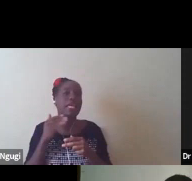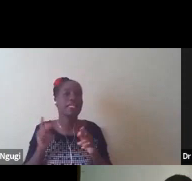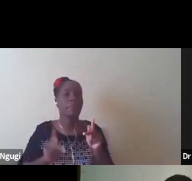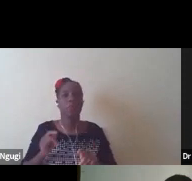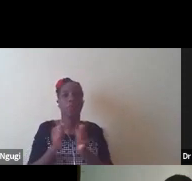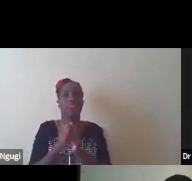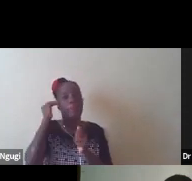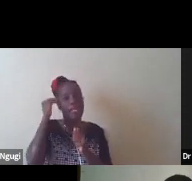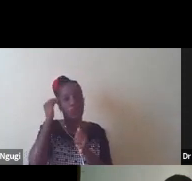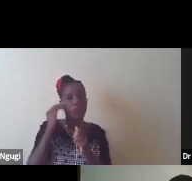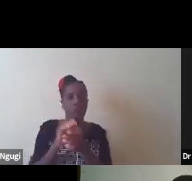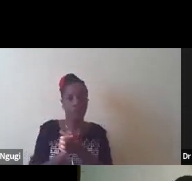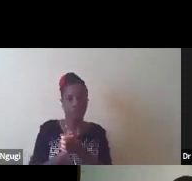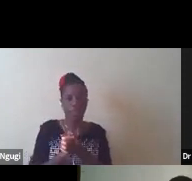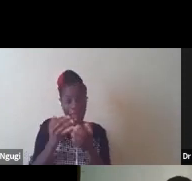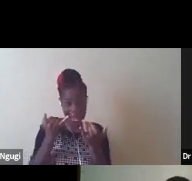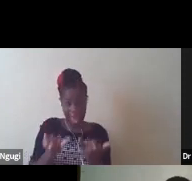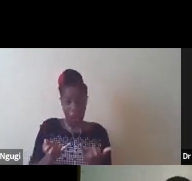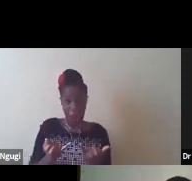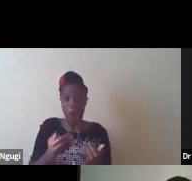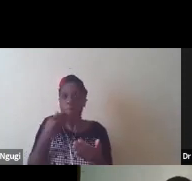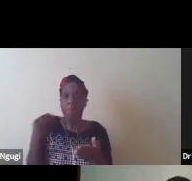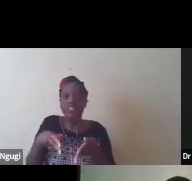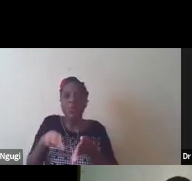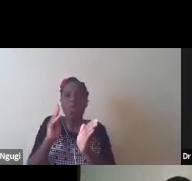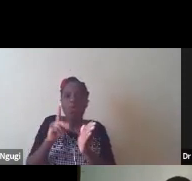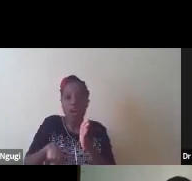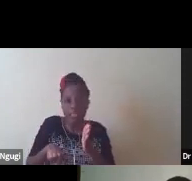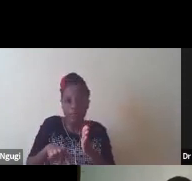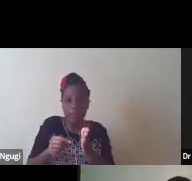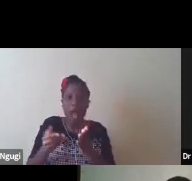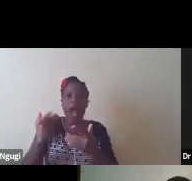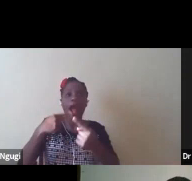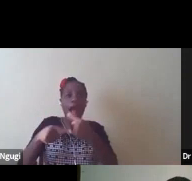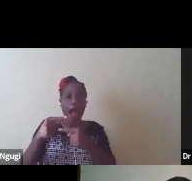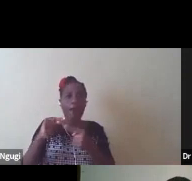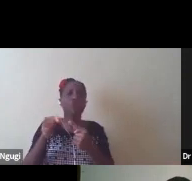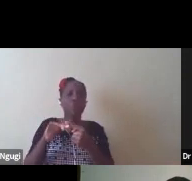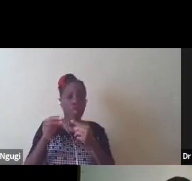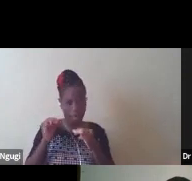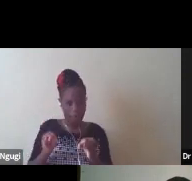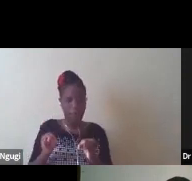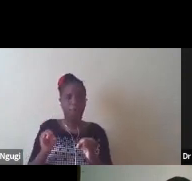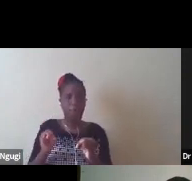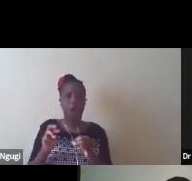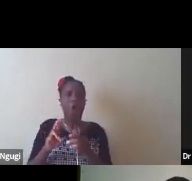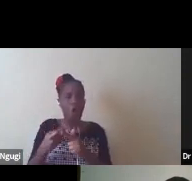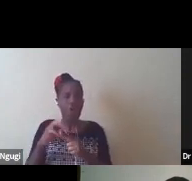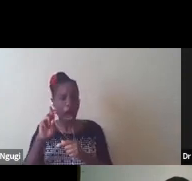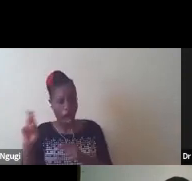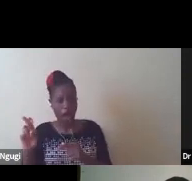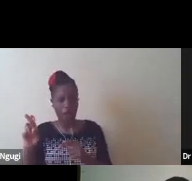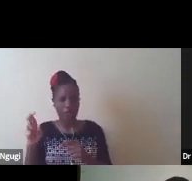but often you can come down to his understanding speak to him